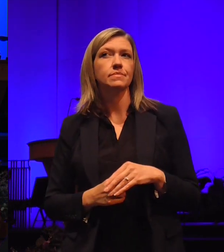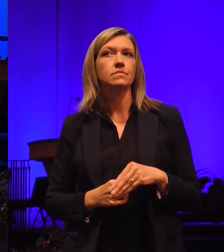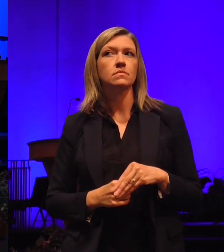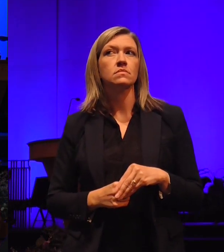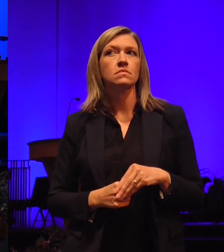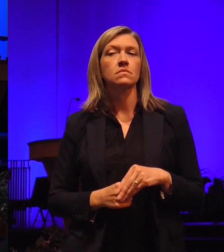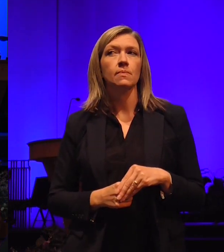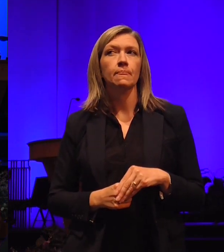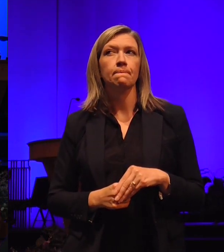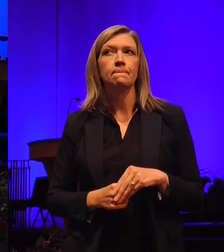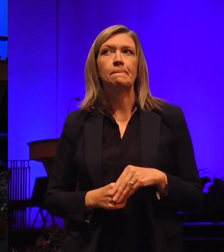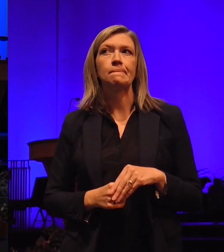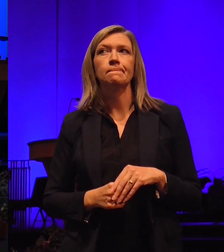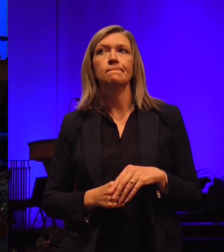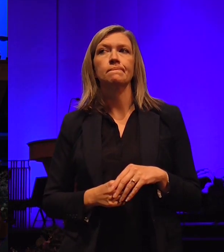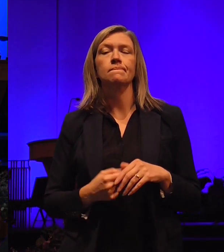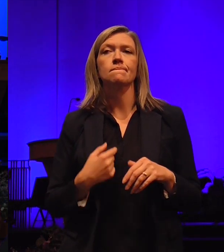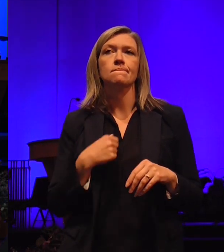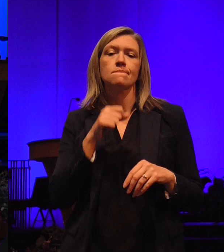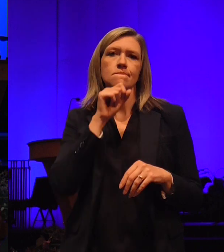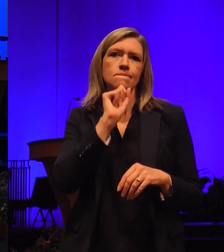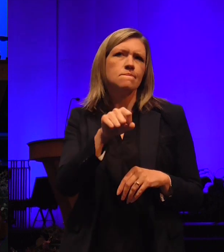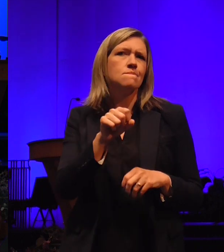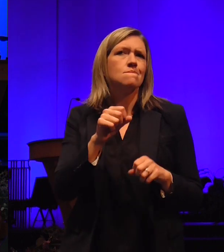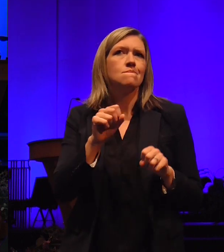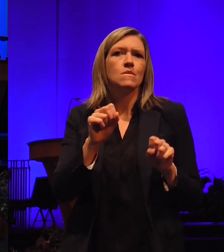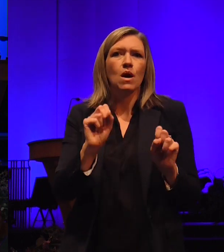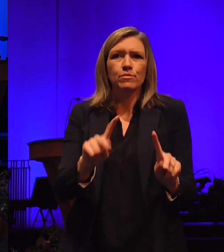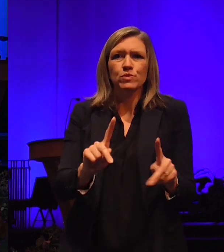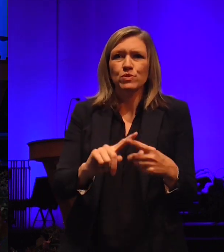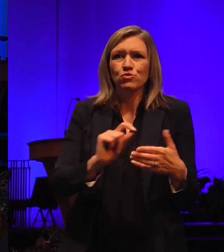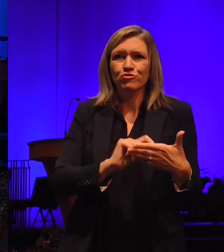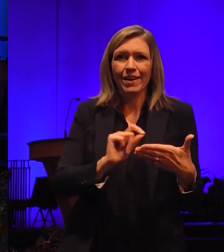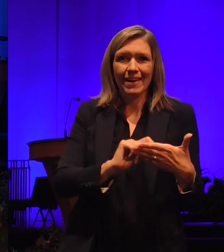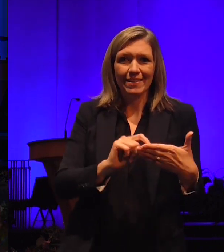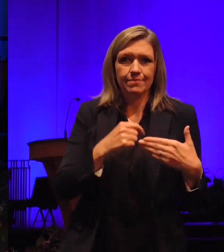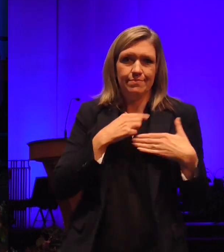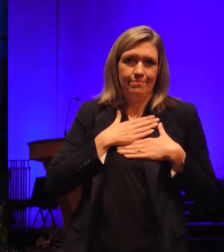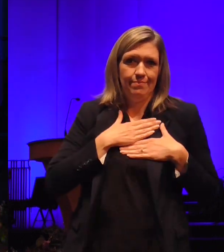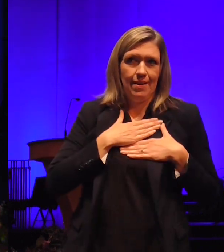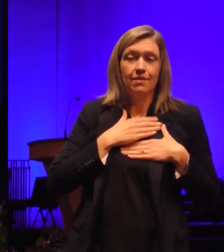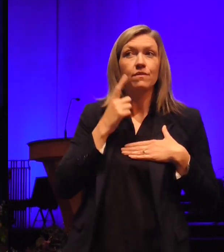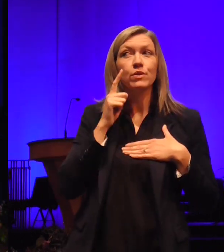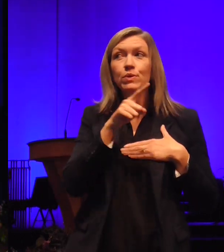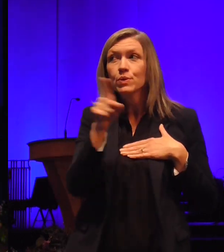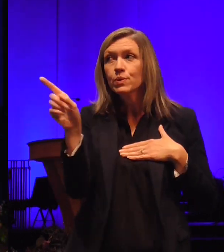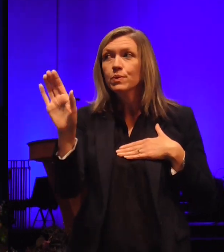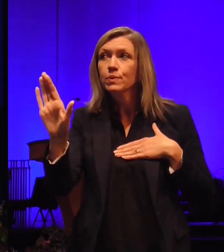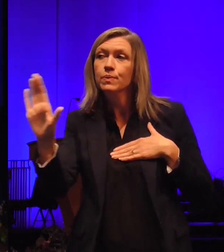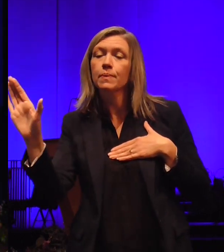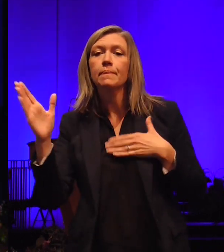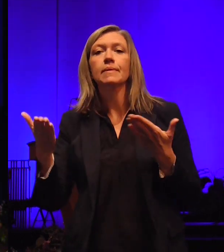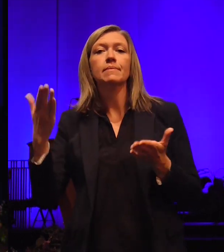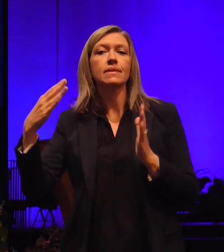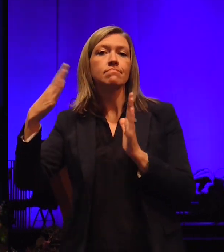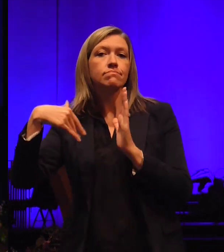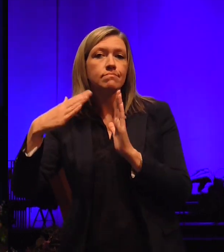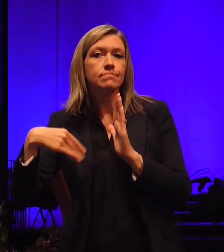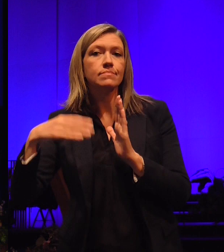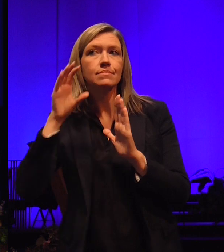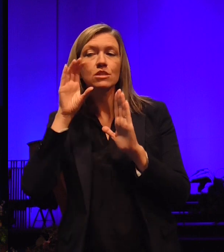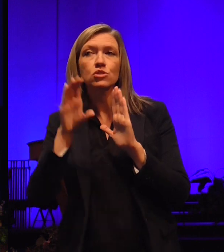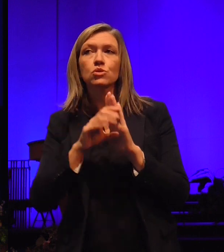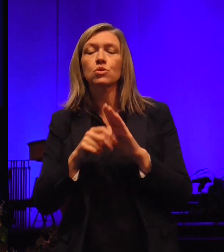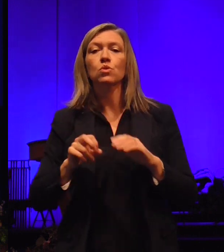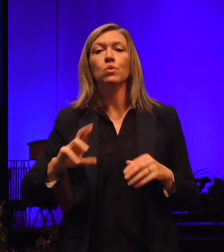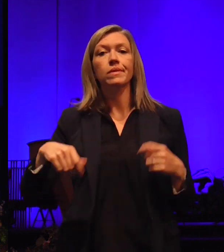I'm so grateful when I have that opportunity to write, but for you it may be painting a picture or making music, where I